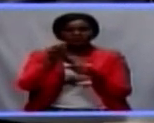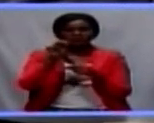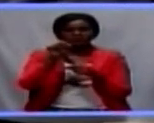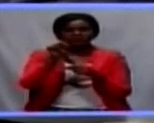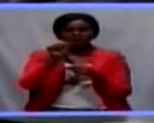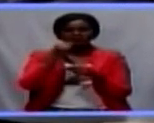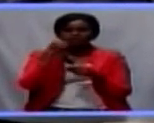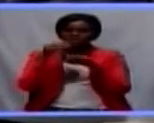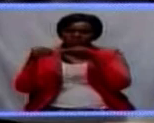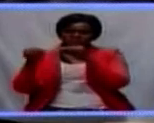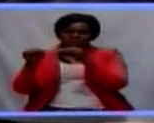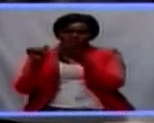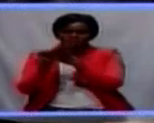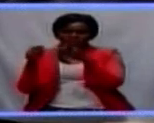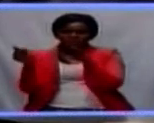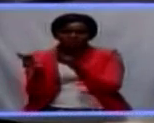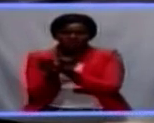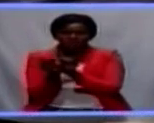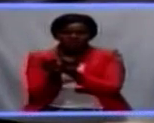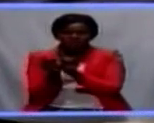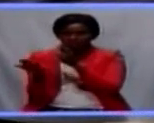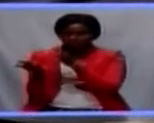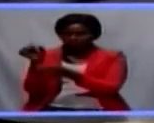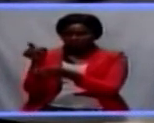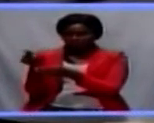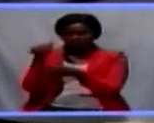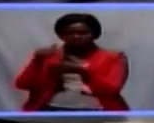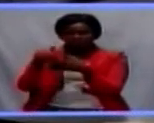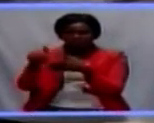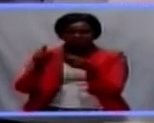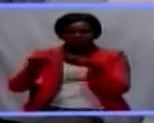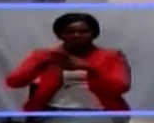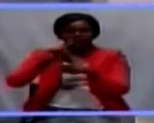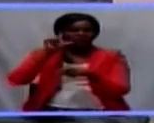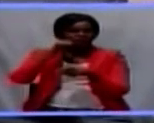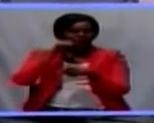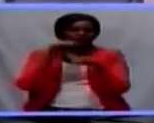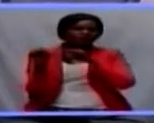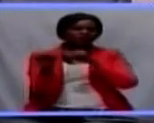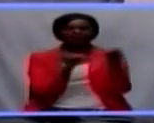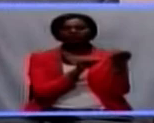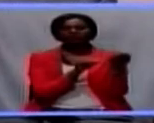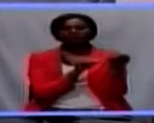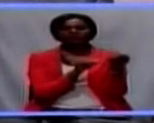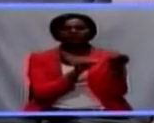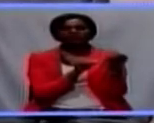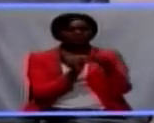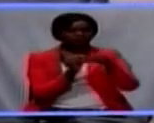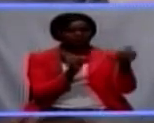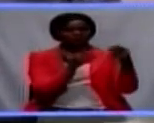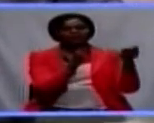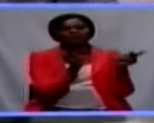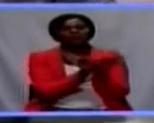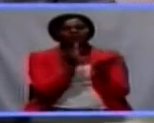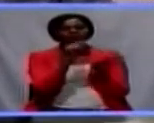corner, okay? And I may find him there, register him today. Tomorrow he will go into another corner. I